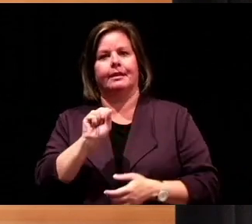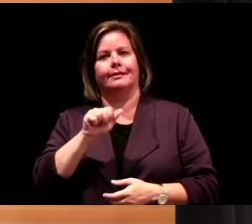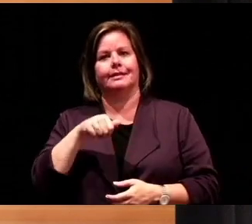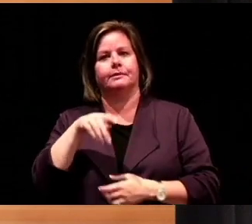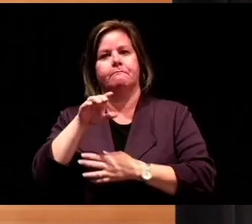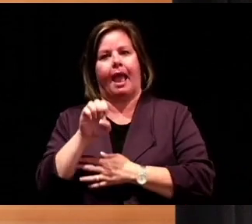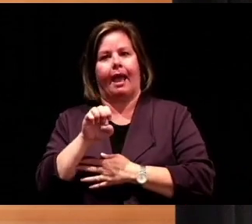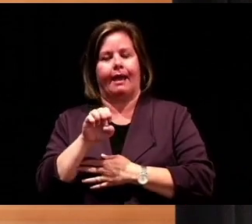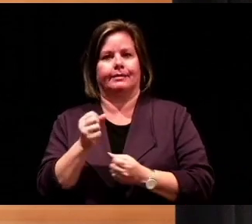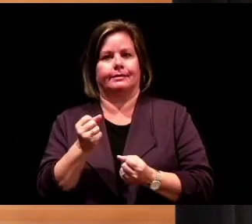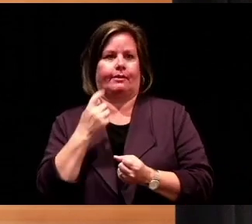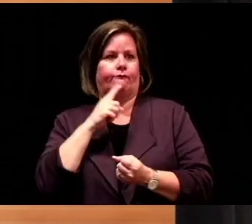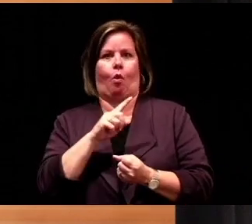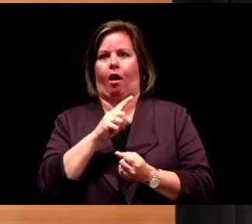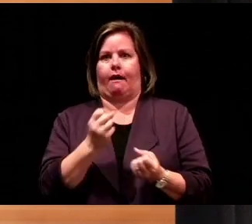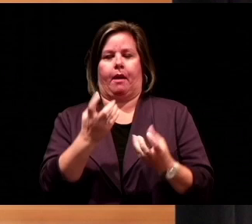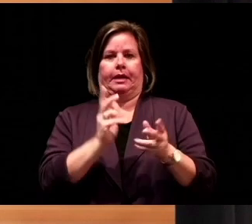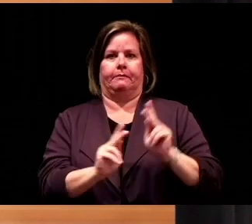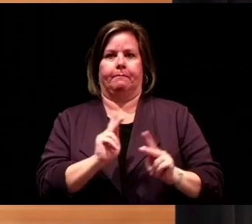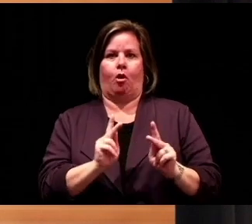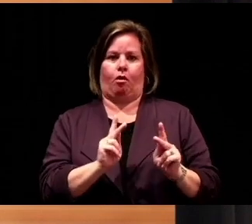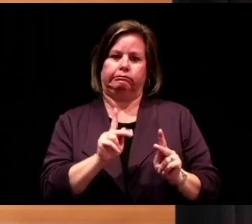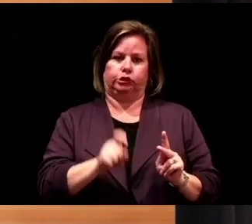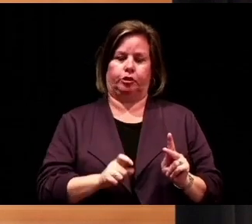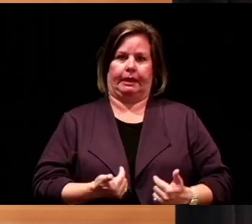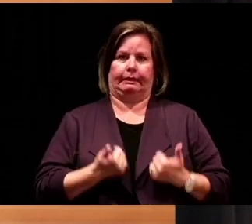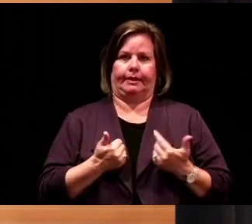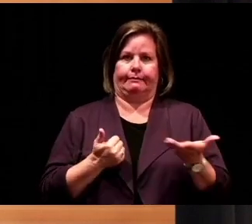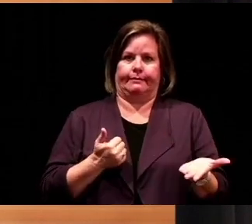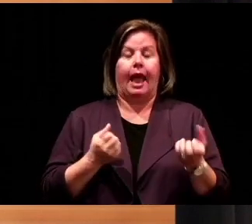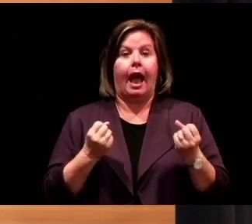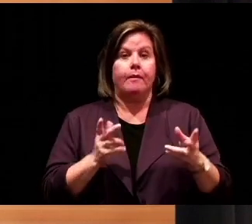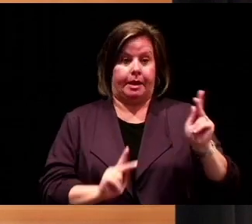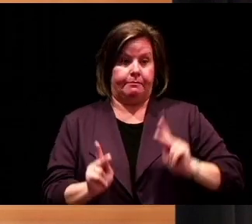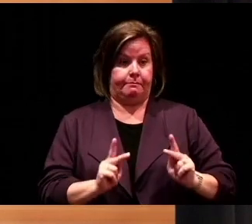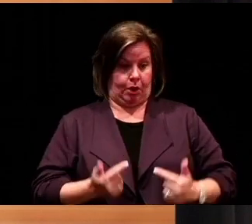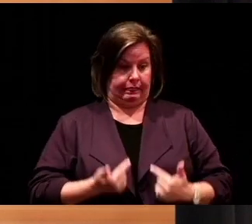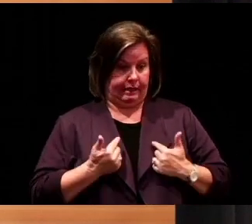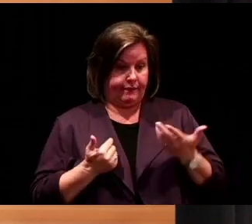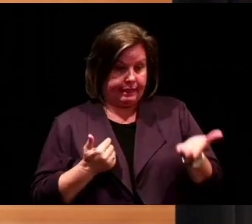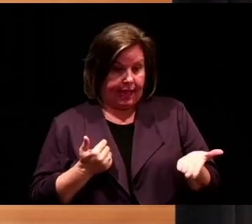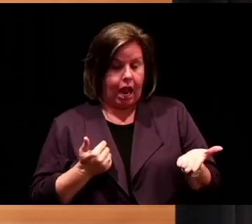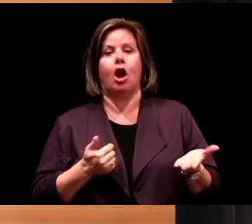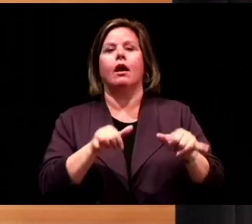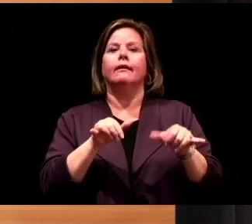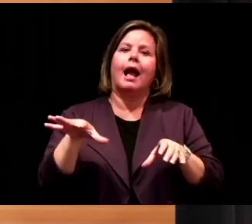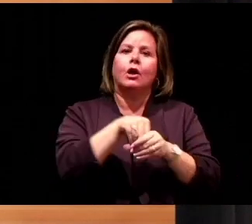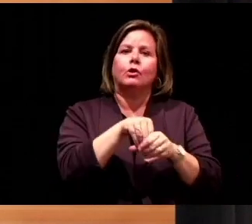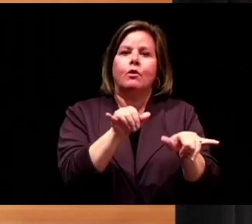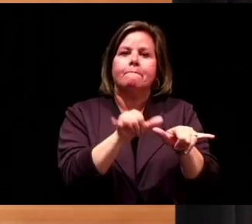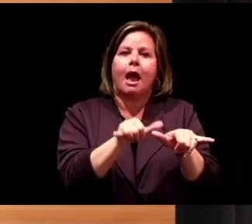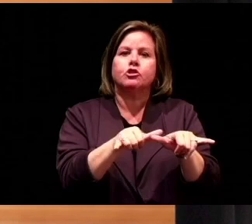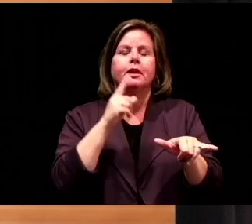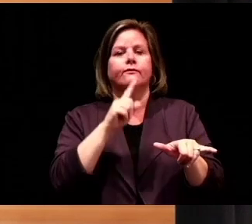unit. If a housing provider doesn't adhere to those occupancy standards or doesn't adhere to those property maintenance